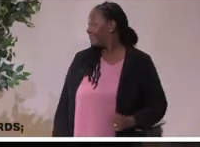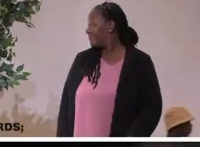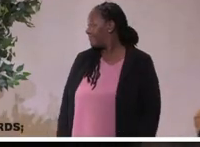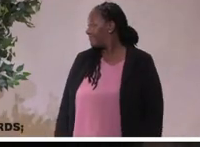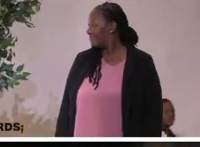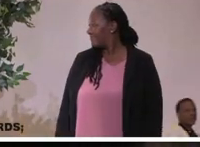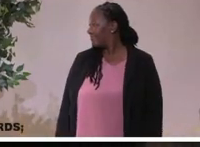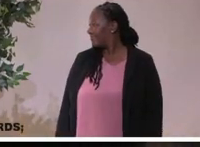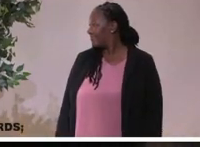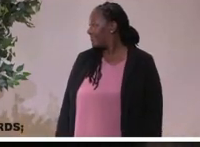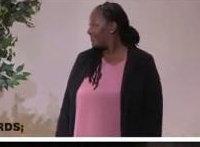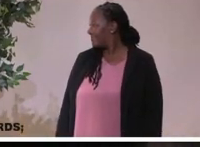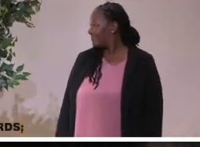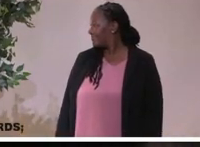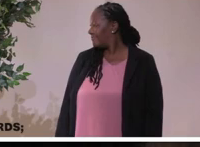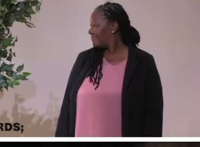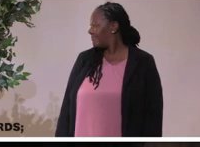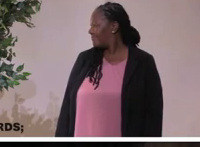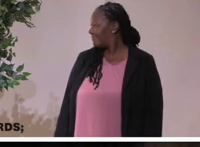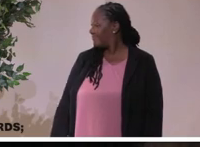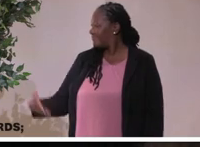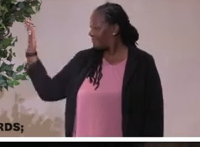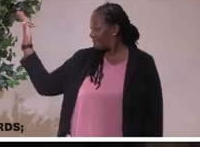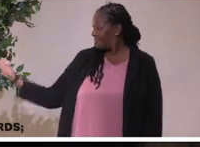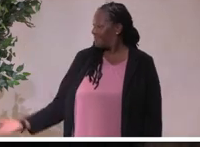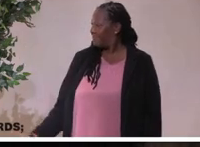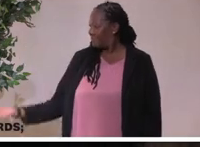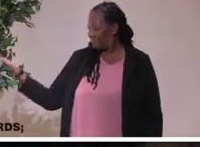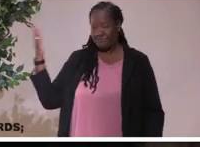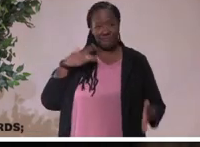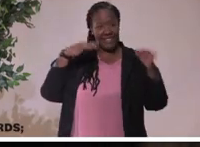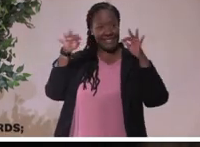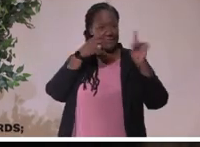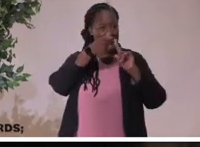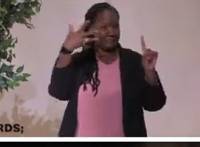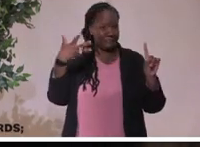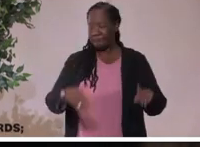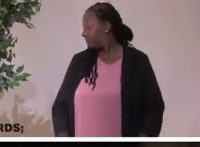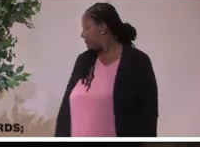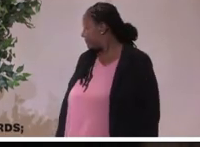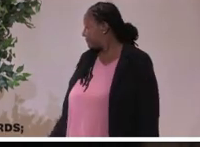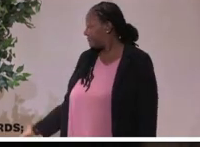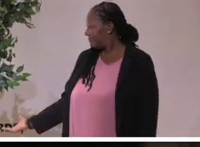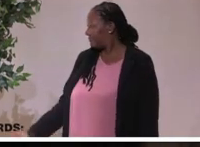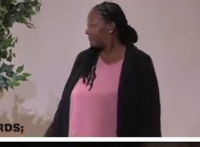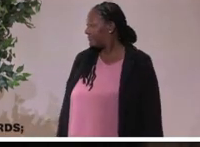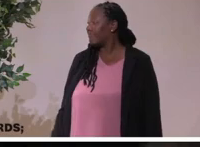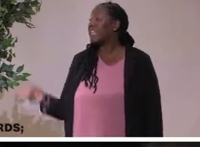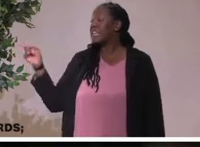Fabulous. So, Andrew, give us, you know, a reaction to this piece. So, this is a tailored